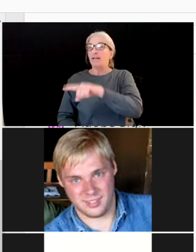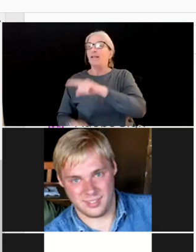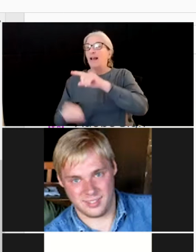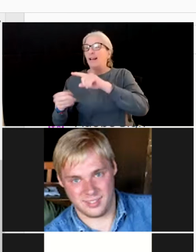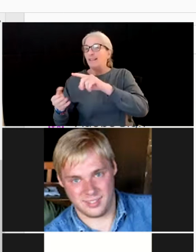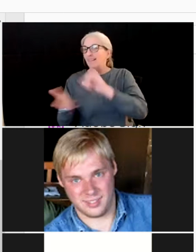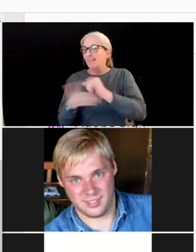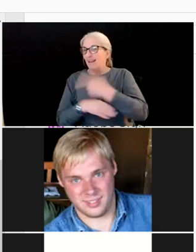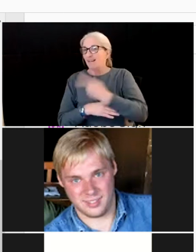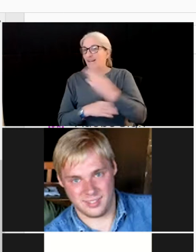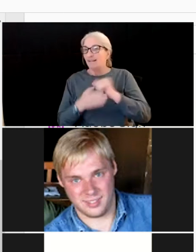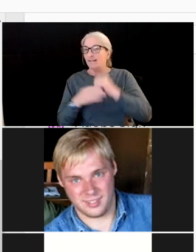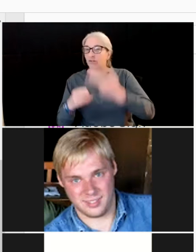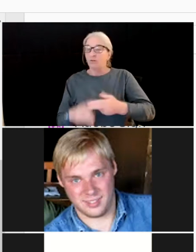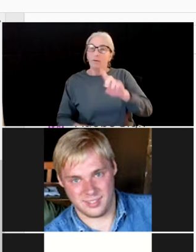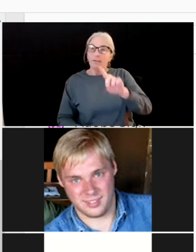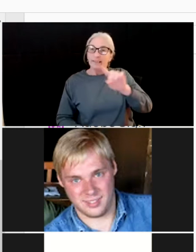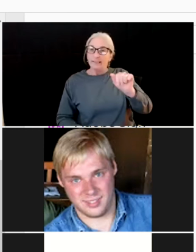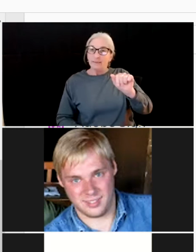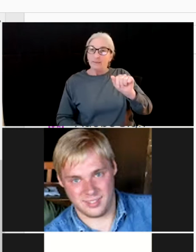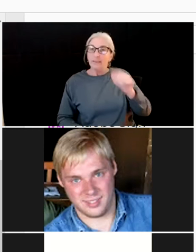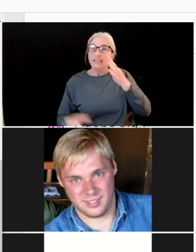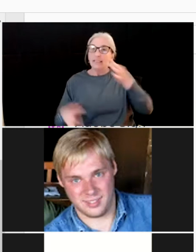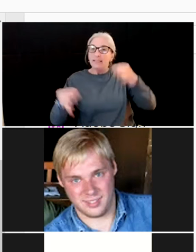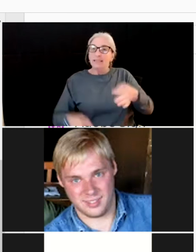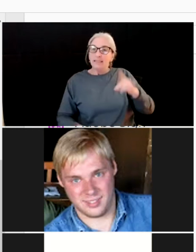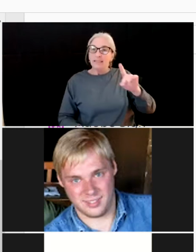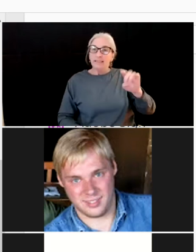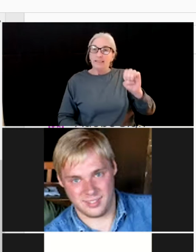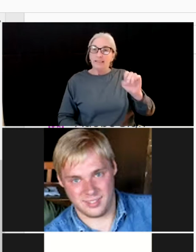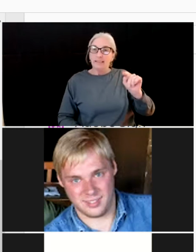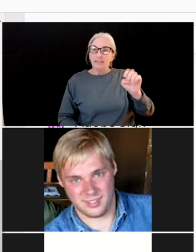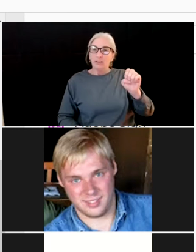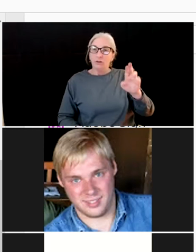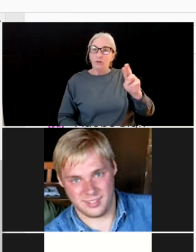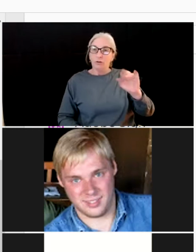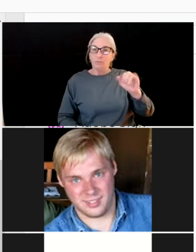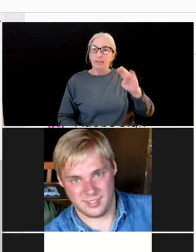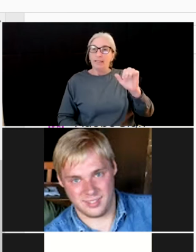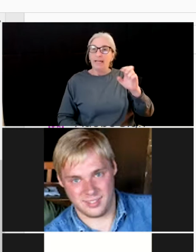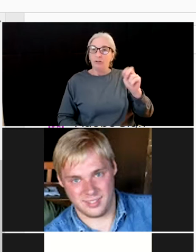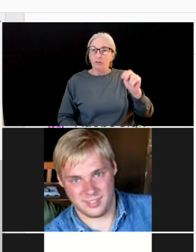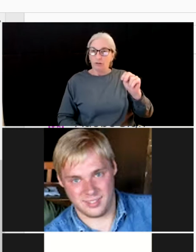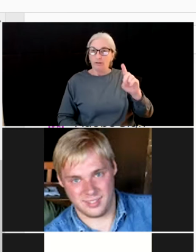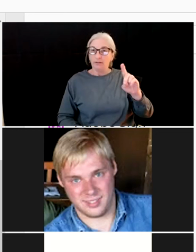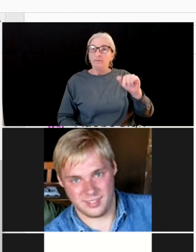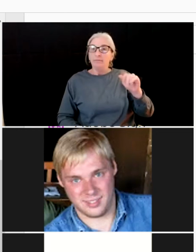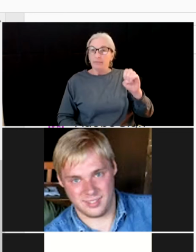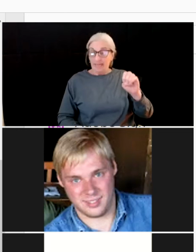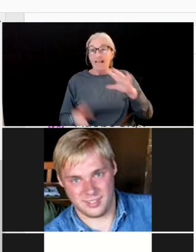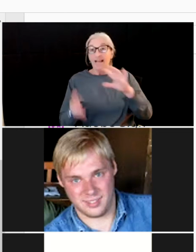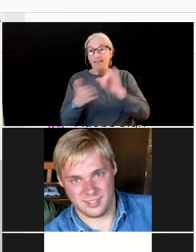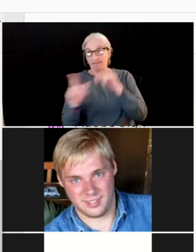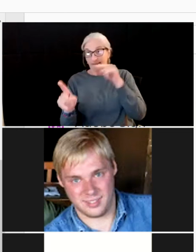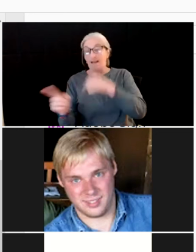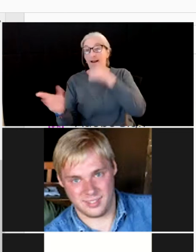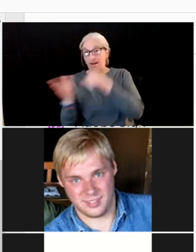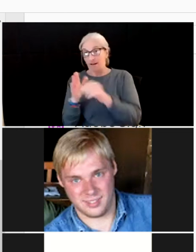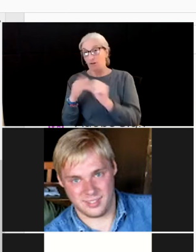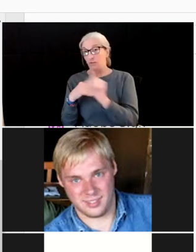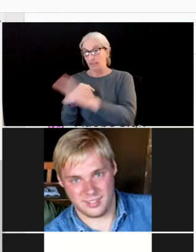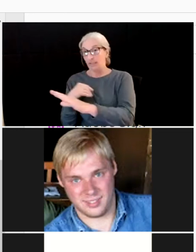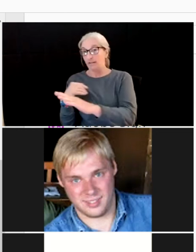that they are disabled. So again, if that letter is dated January 1st, SSI payments